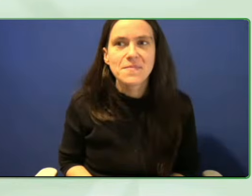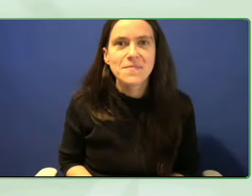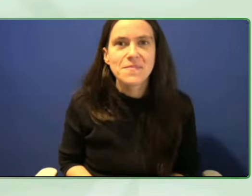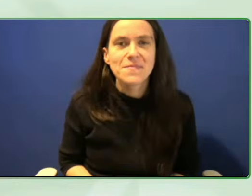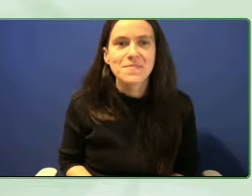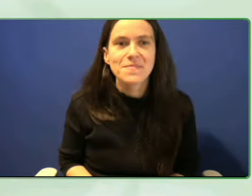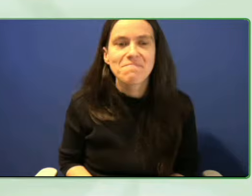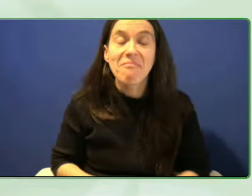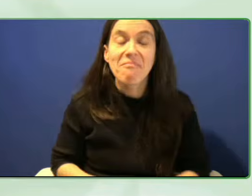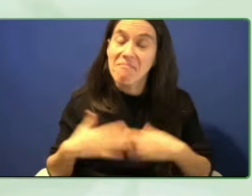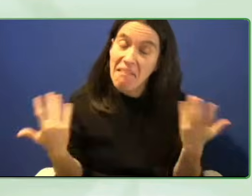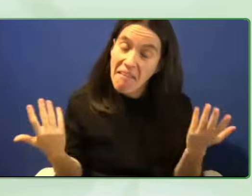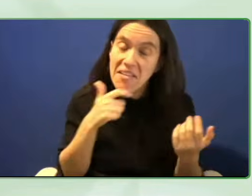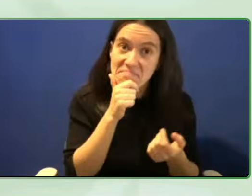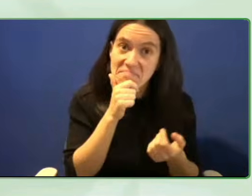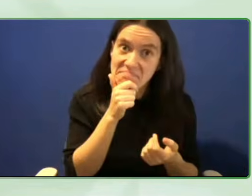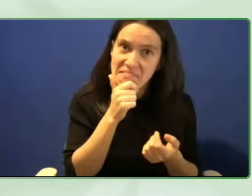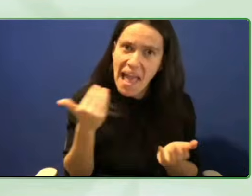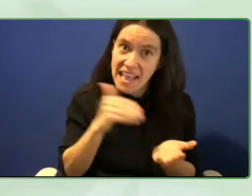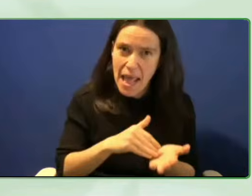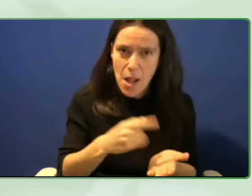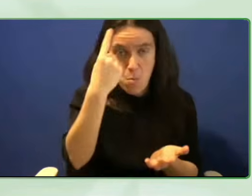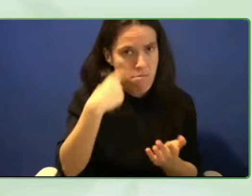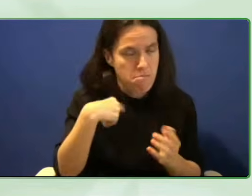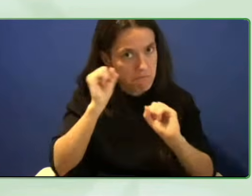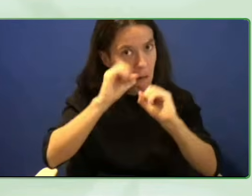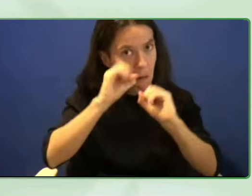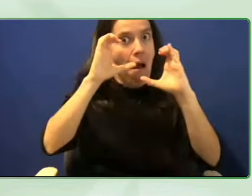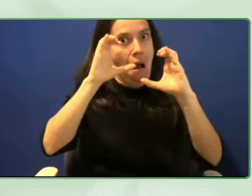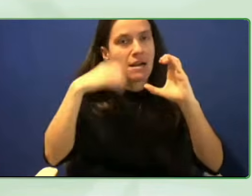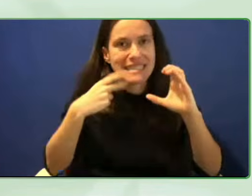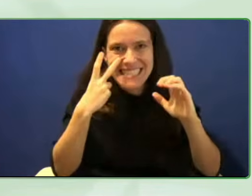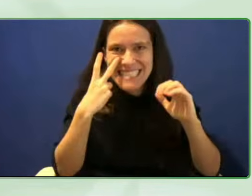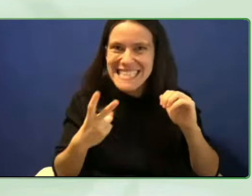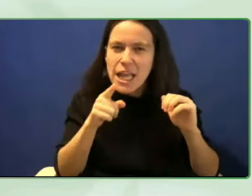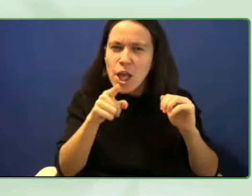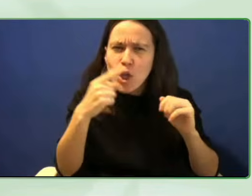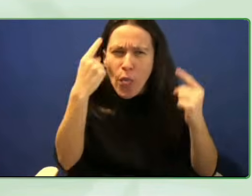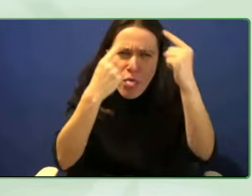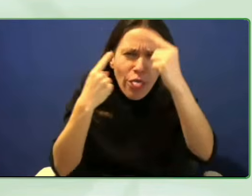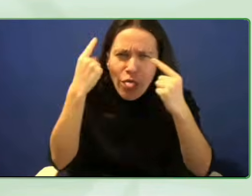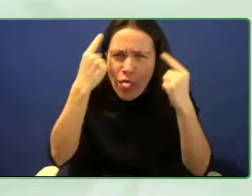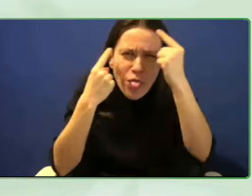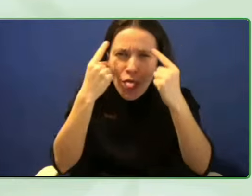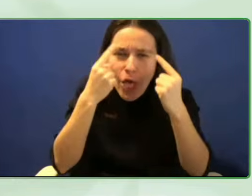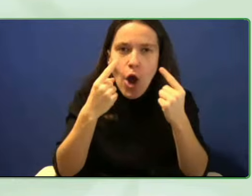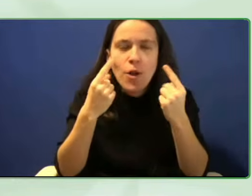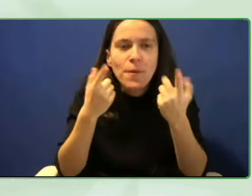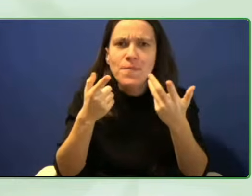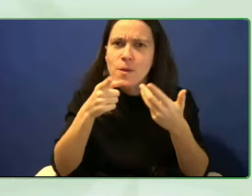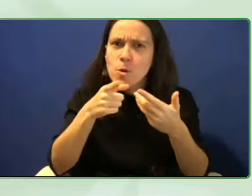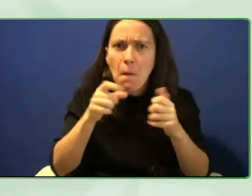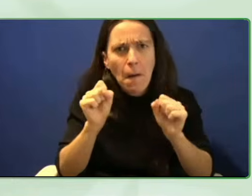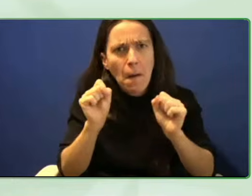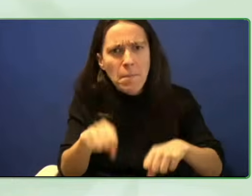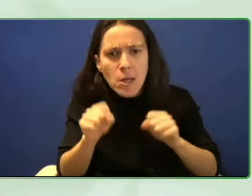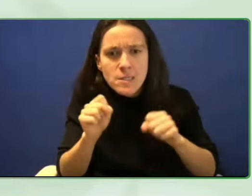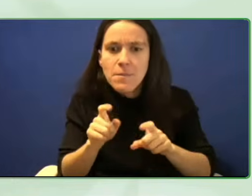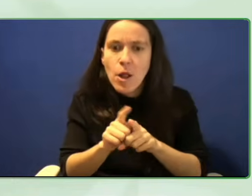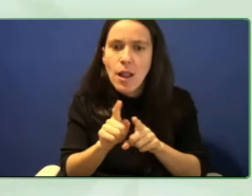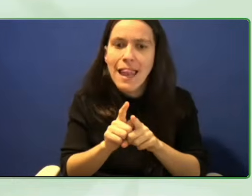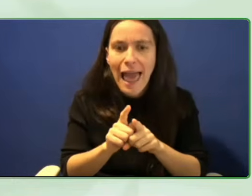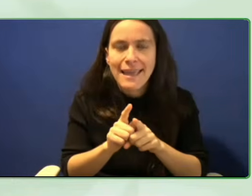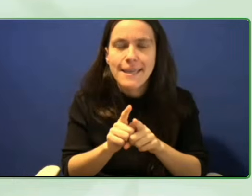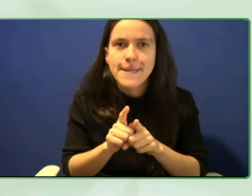things that I was impressed with was the way that you were thinking about being able to recover